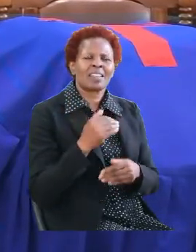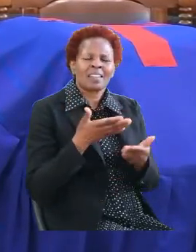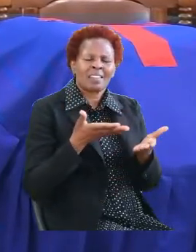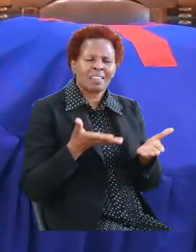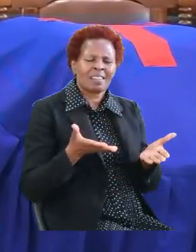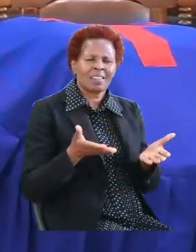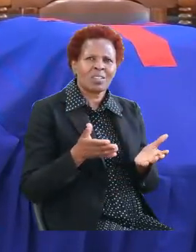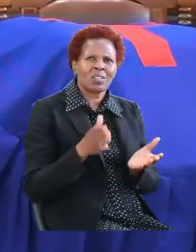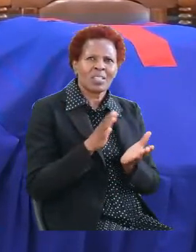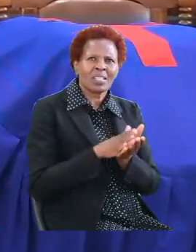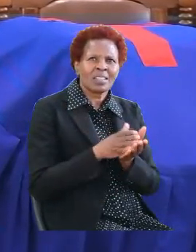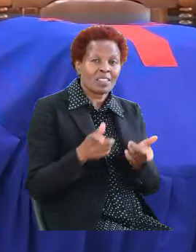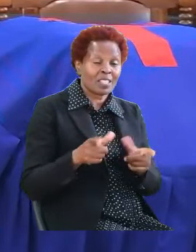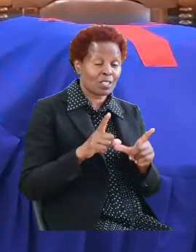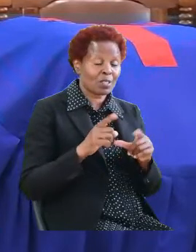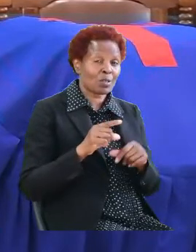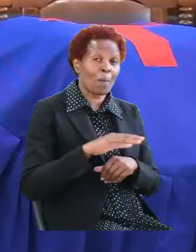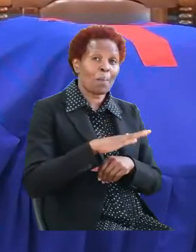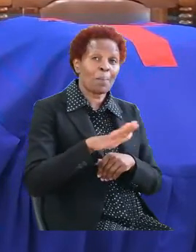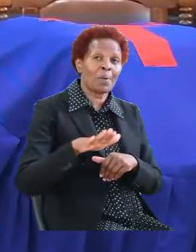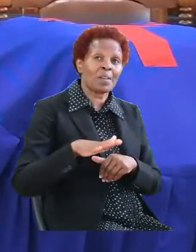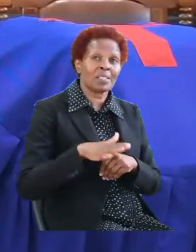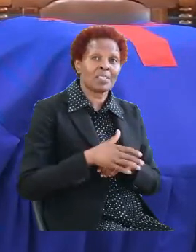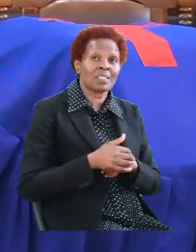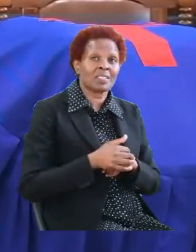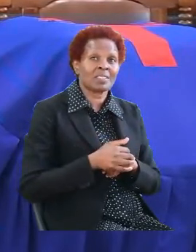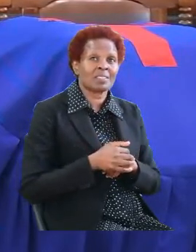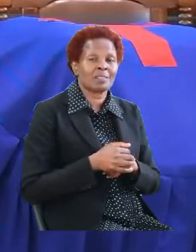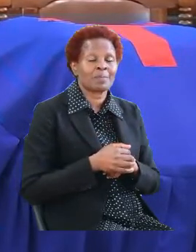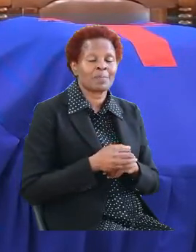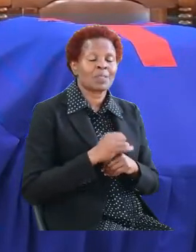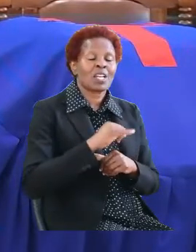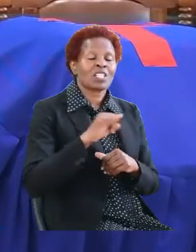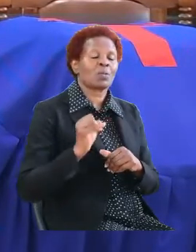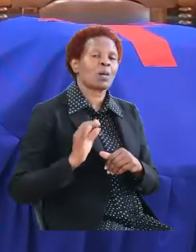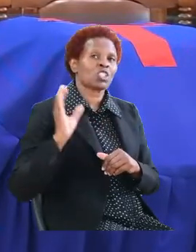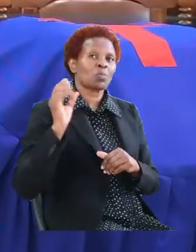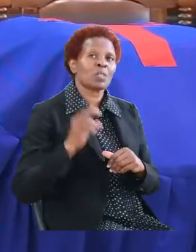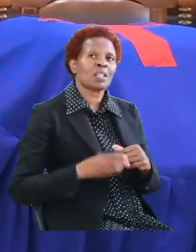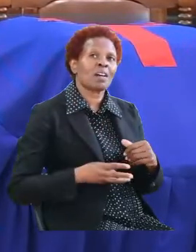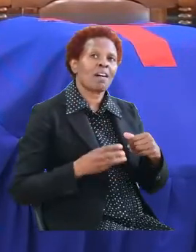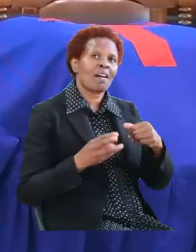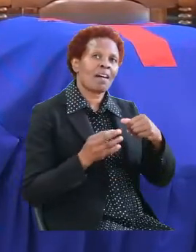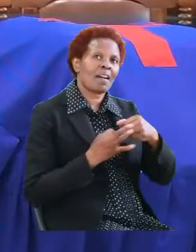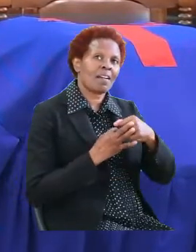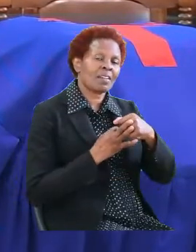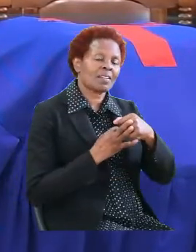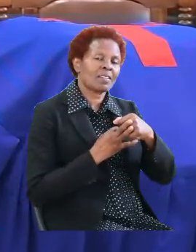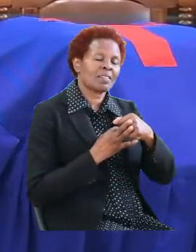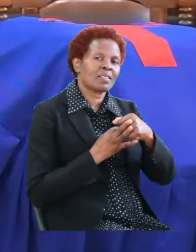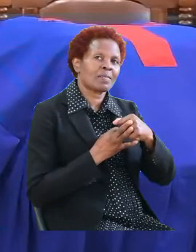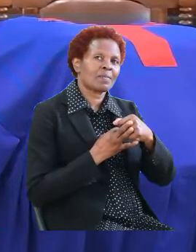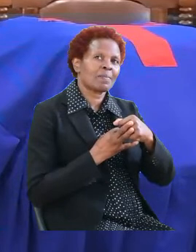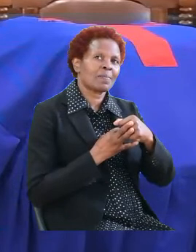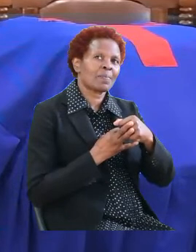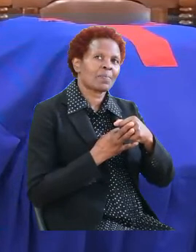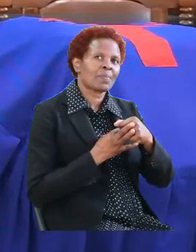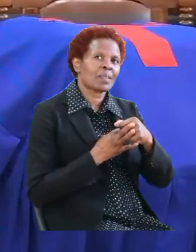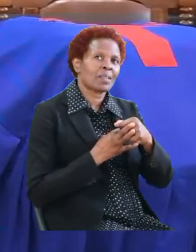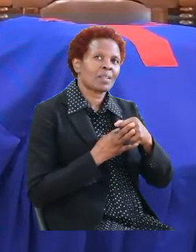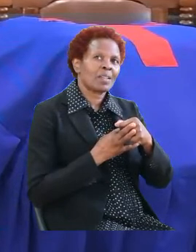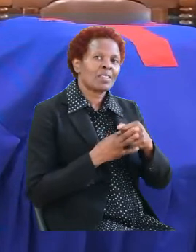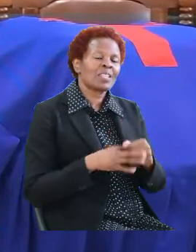in Gilead? In Jeremiah chapter number 8. You know, the tree that used to heal